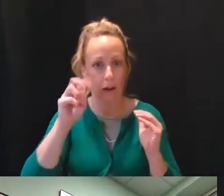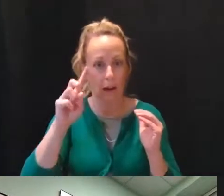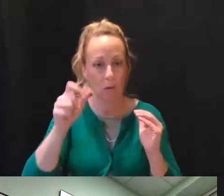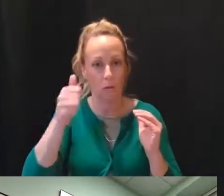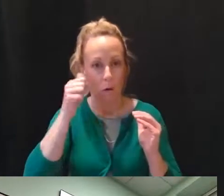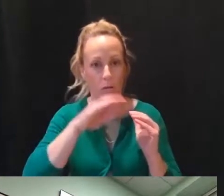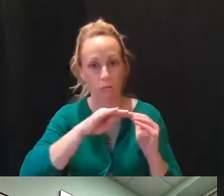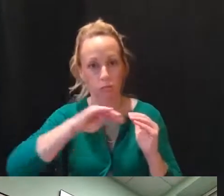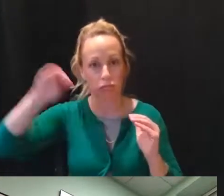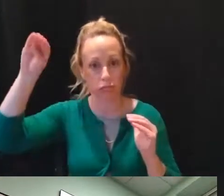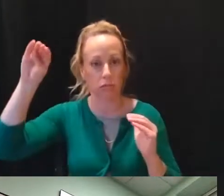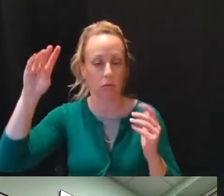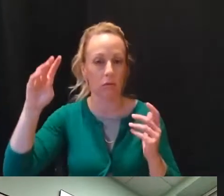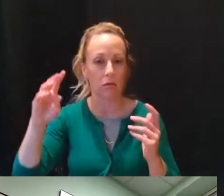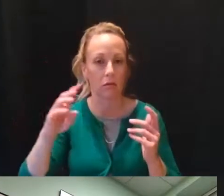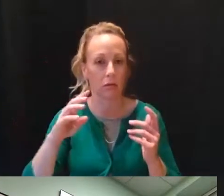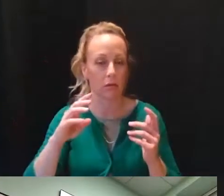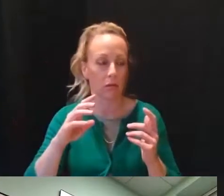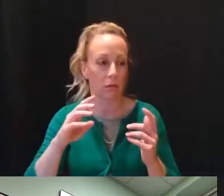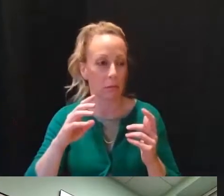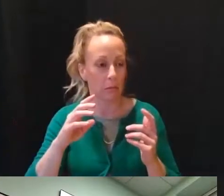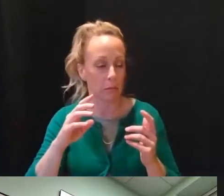are prepared, but we are concerned at the same time.